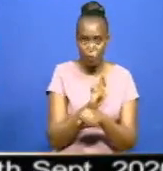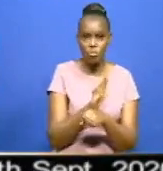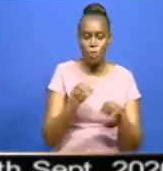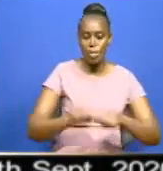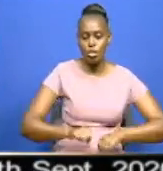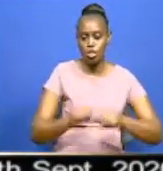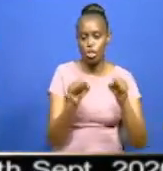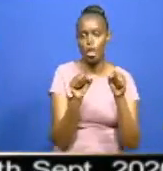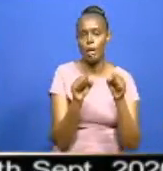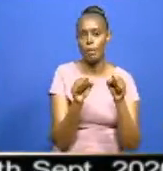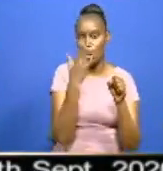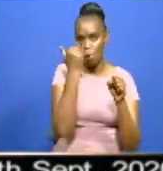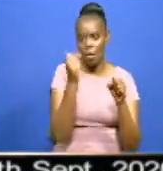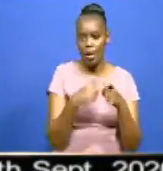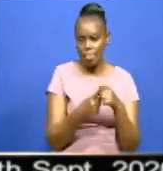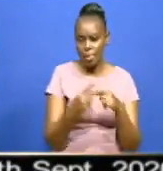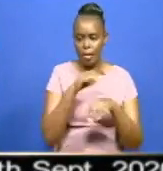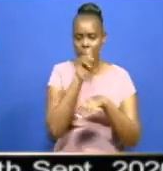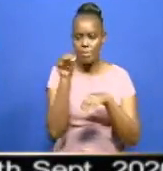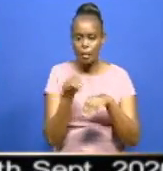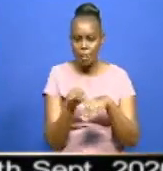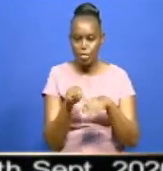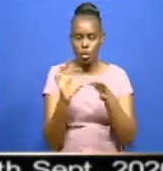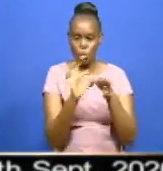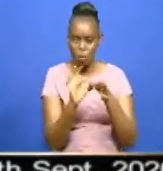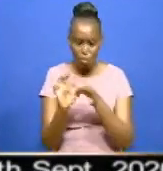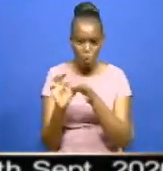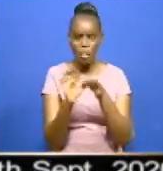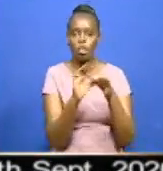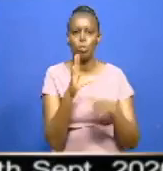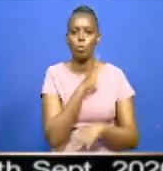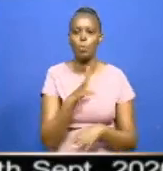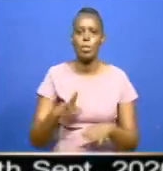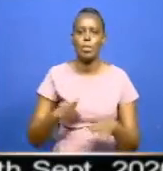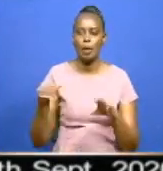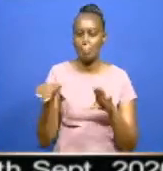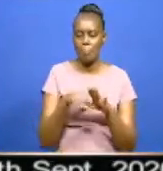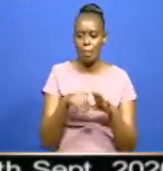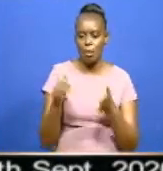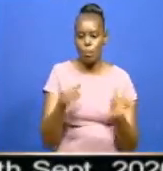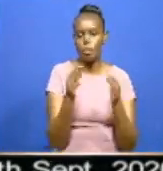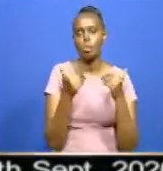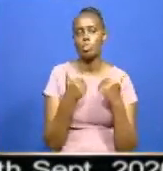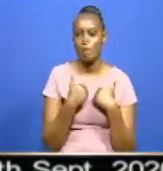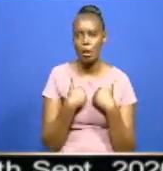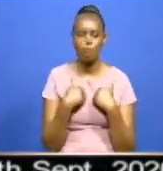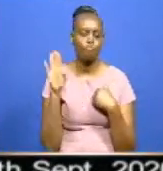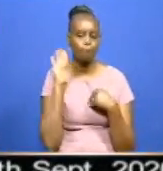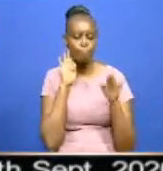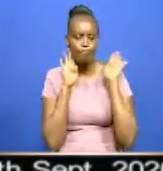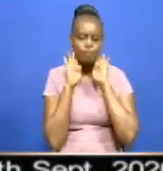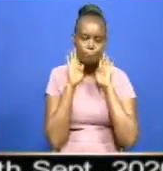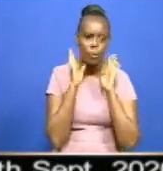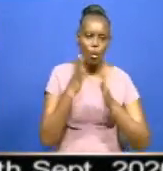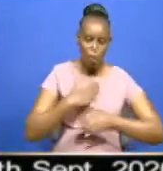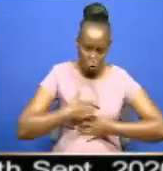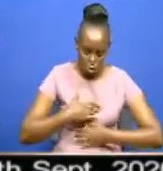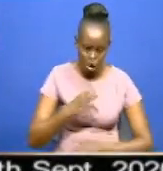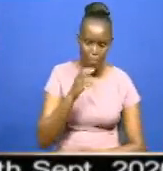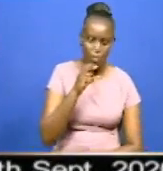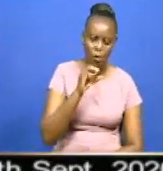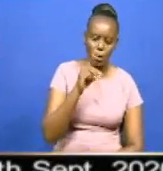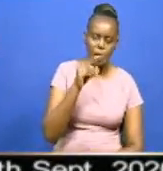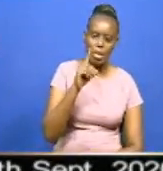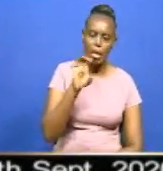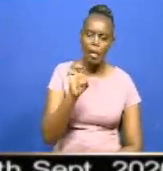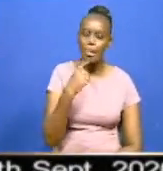chair, because then, as the National Cohesion Committee member, I have opportunity to hear what Honorable Tiende said, and I will tell